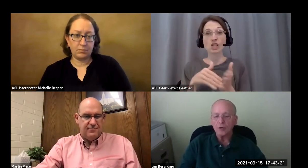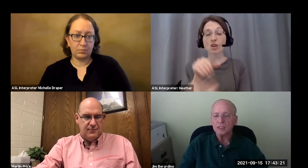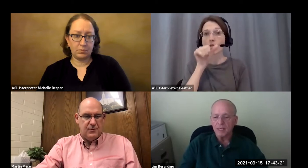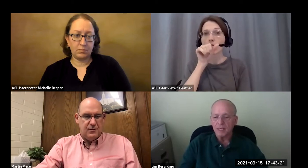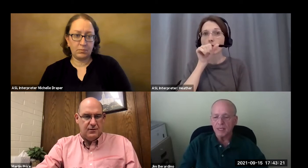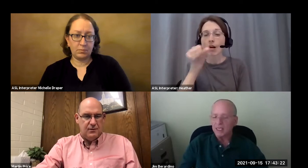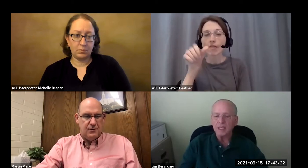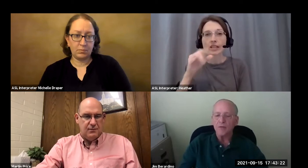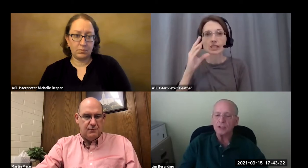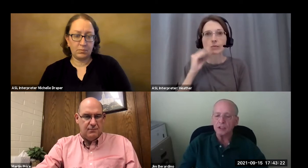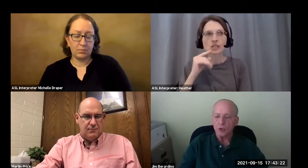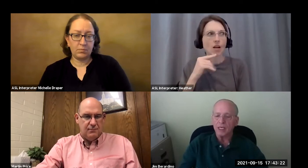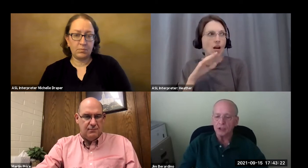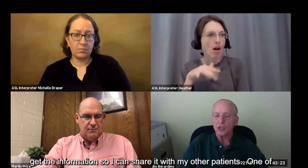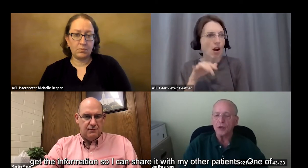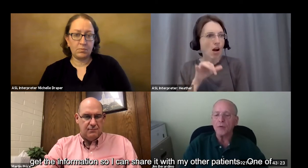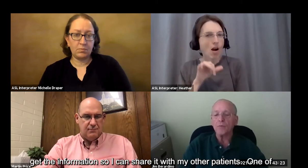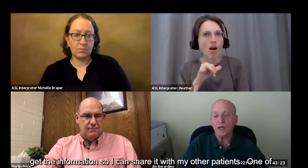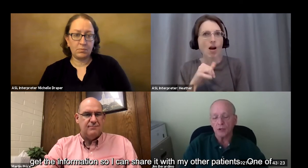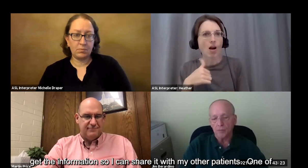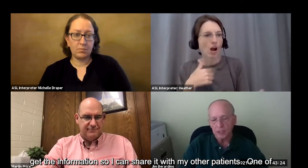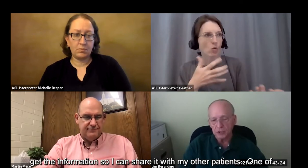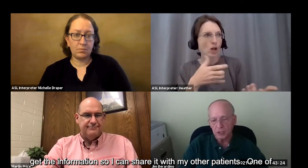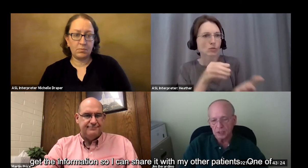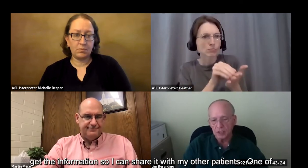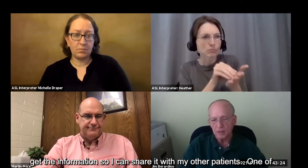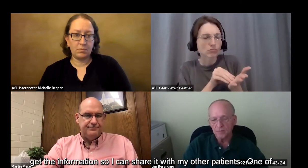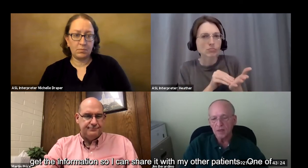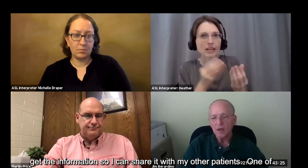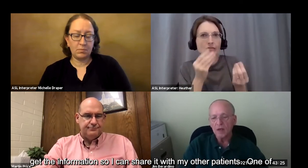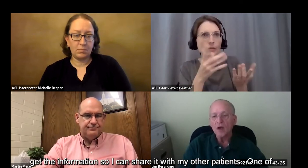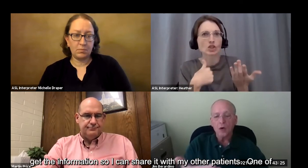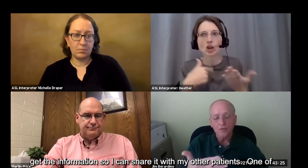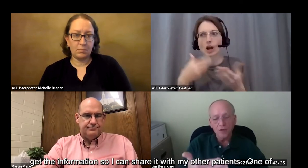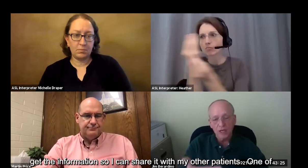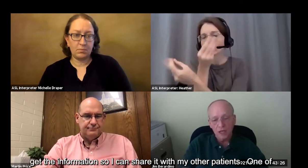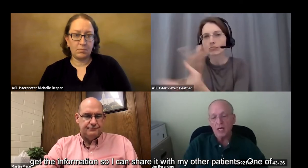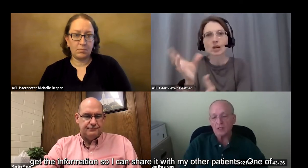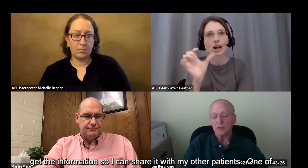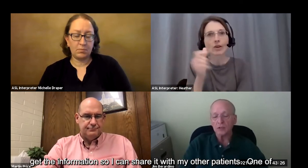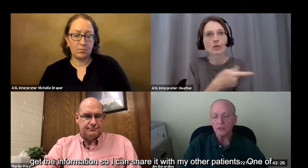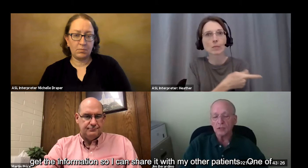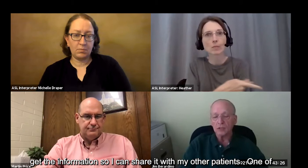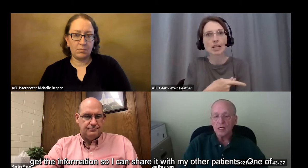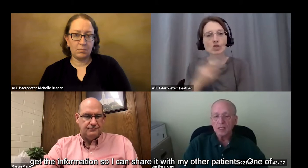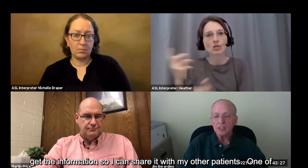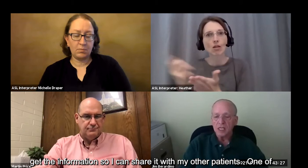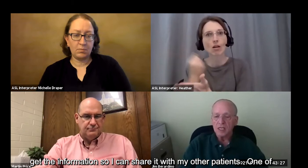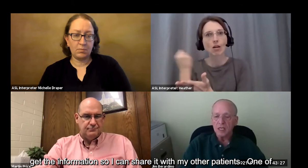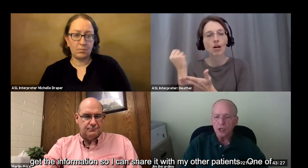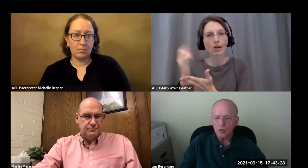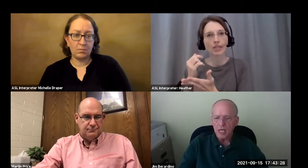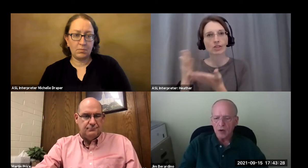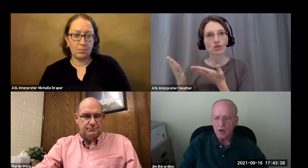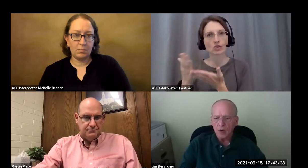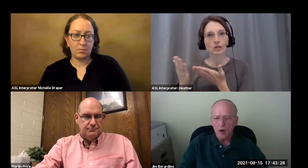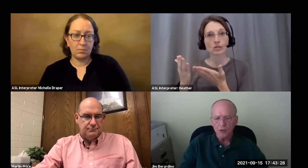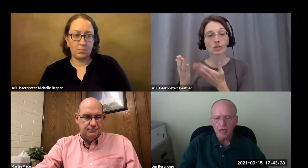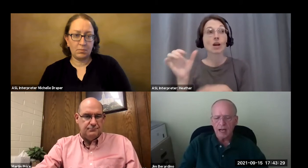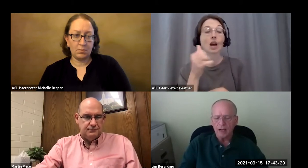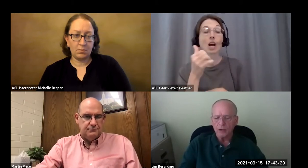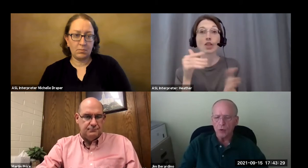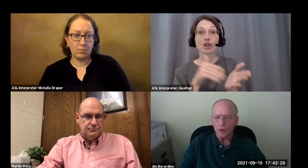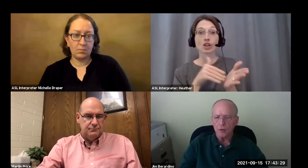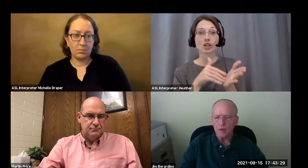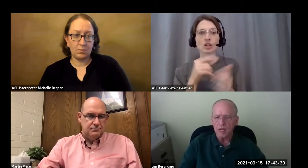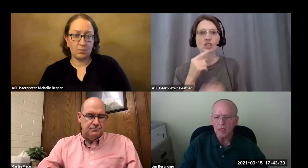said, let me show this, let me get the information so I can share it with my other patients. One of the other doctors